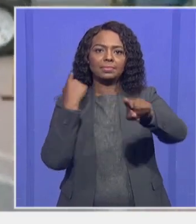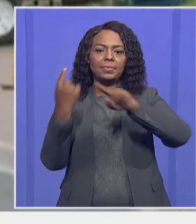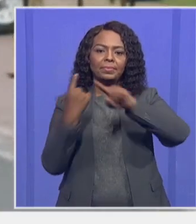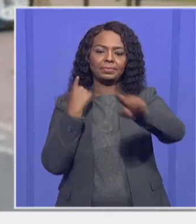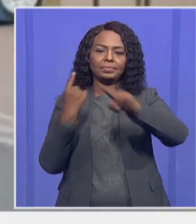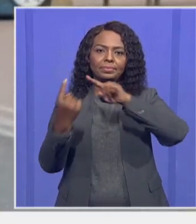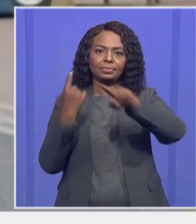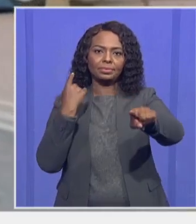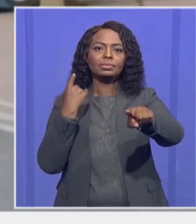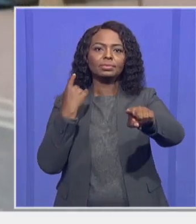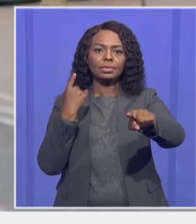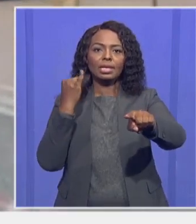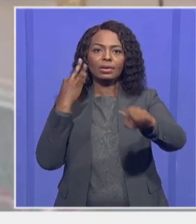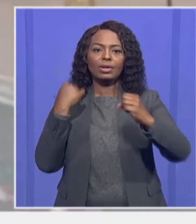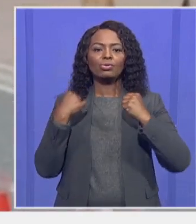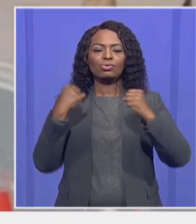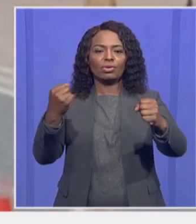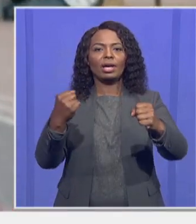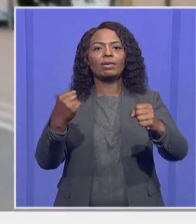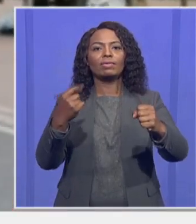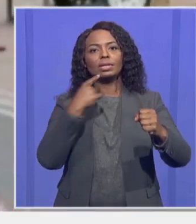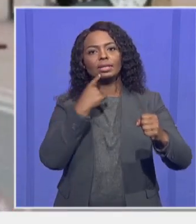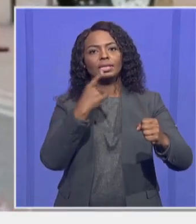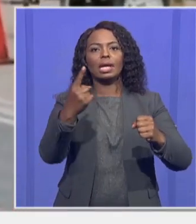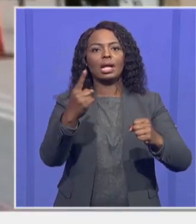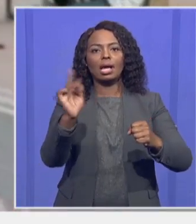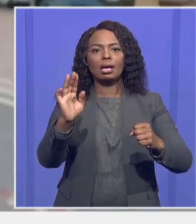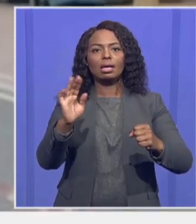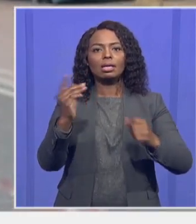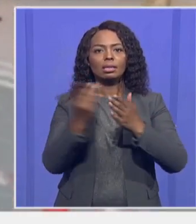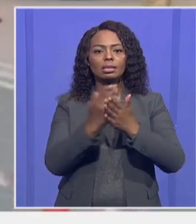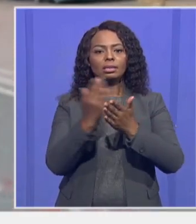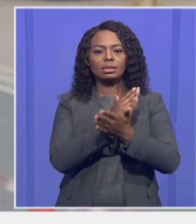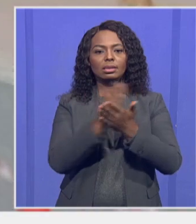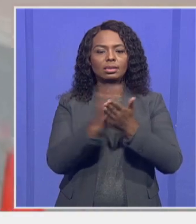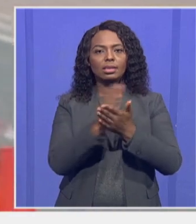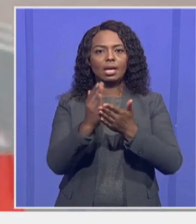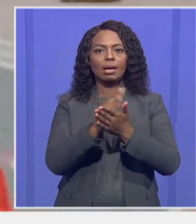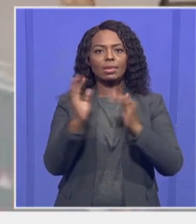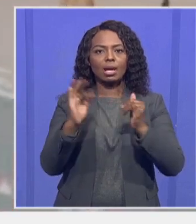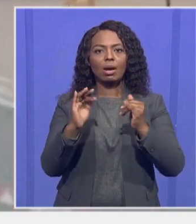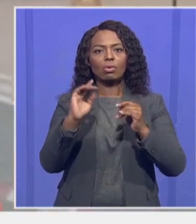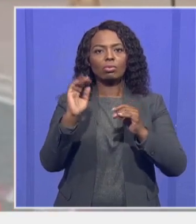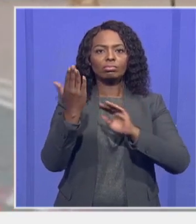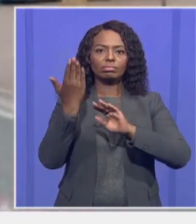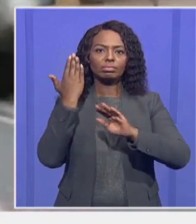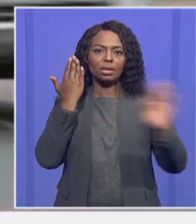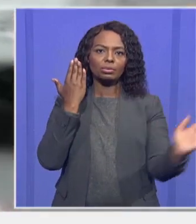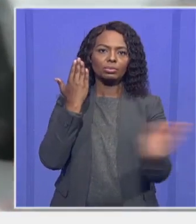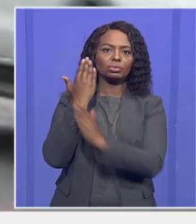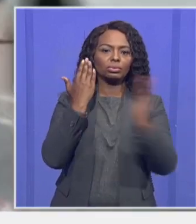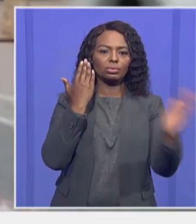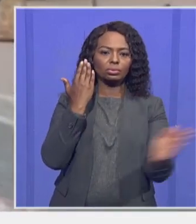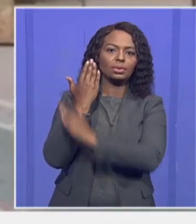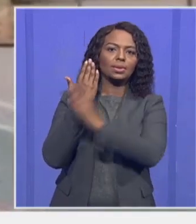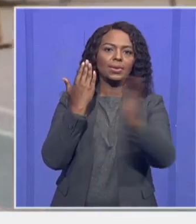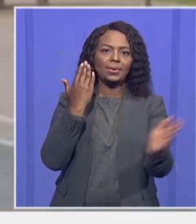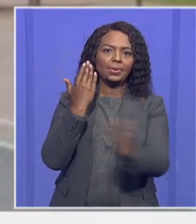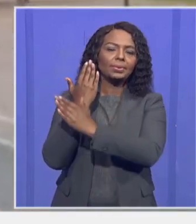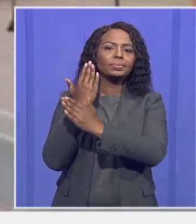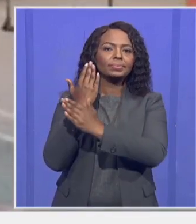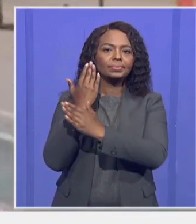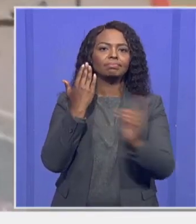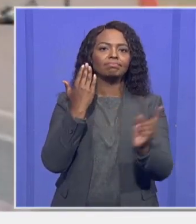are being redirected. Some of them are making turns and going back, but most of these cars are stopped and advised when to go,